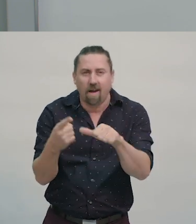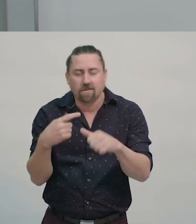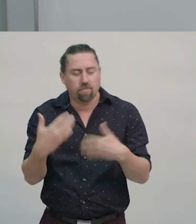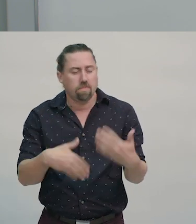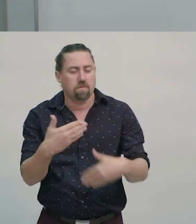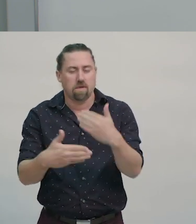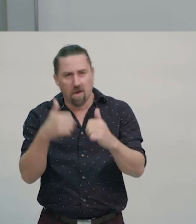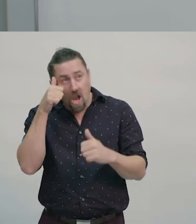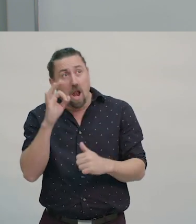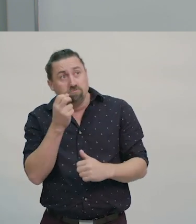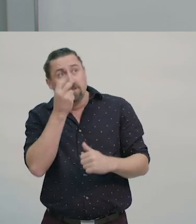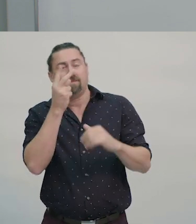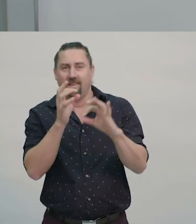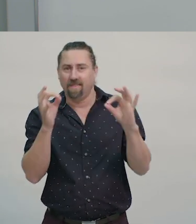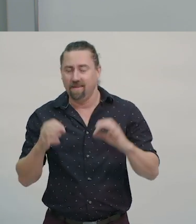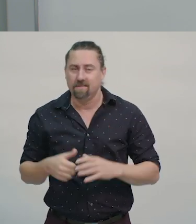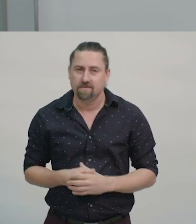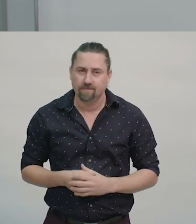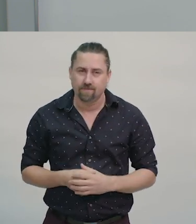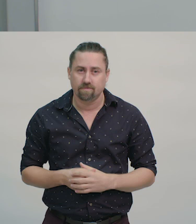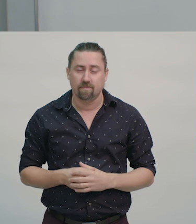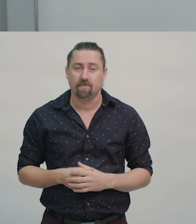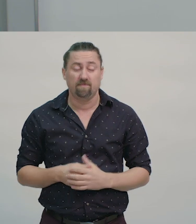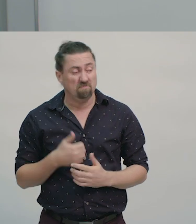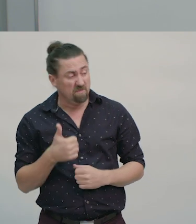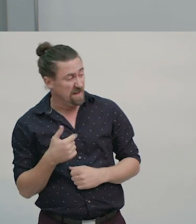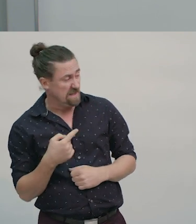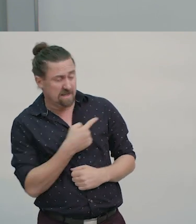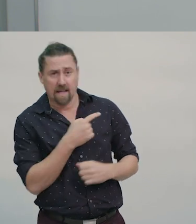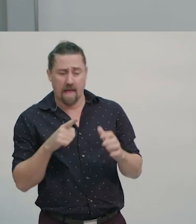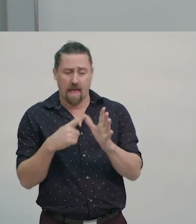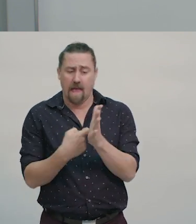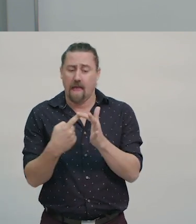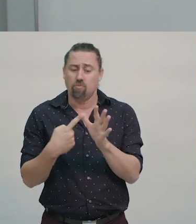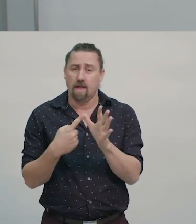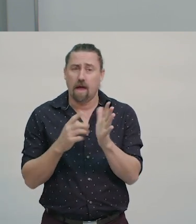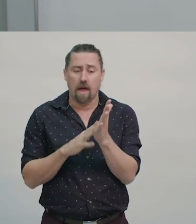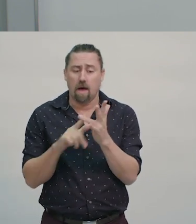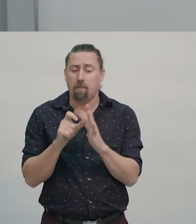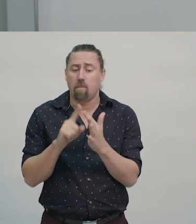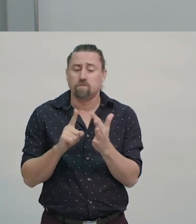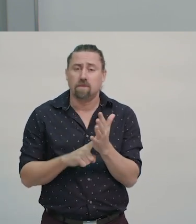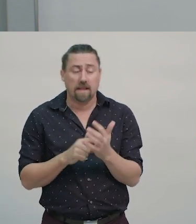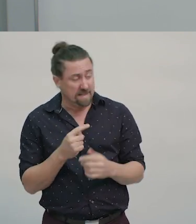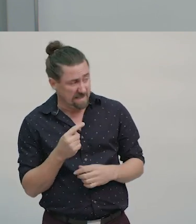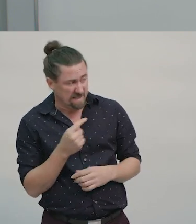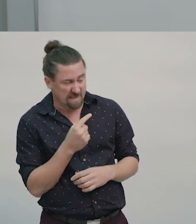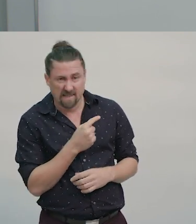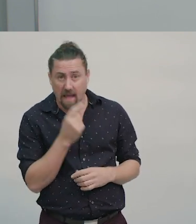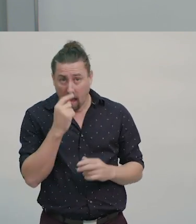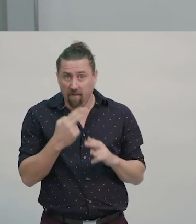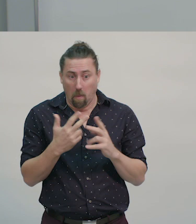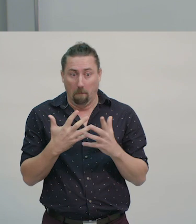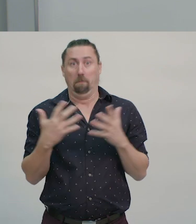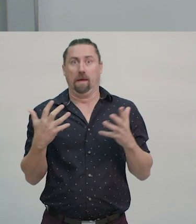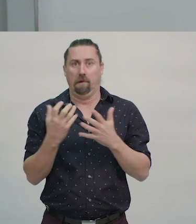This means we can do this quickly without error. The great thing about the area model is, as one strategy, is that we